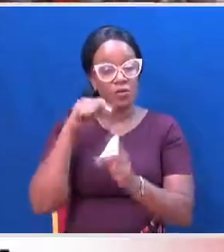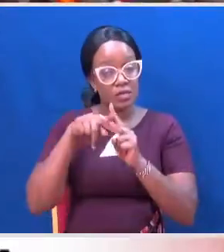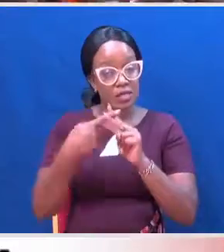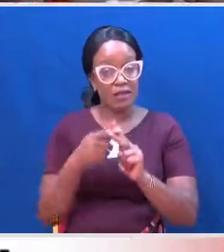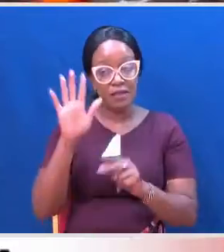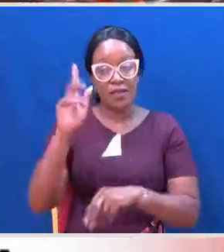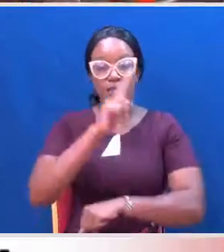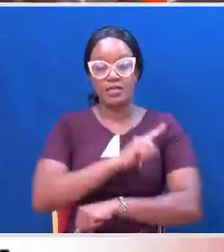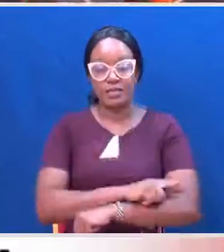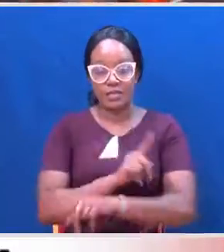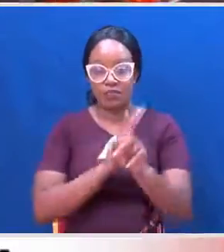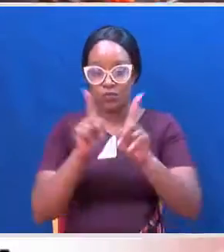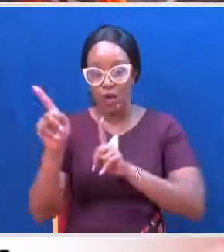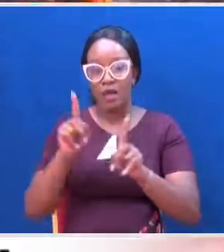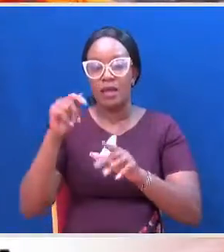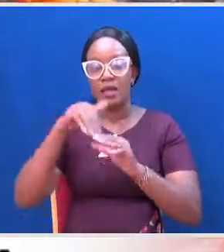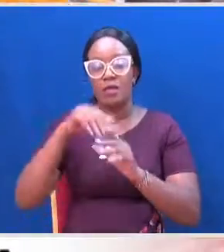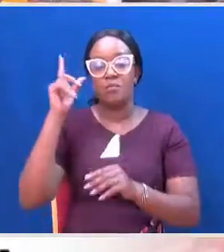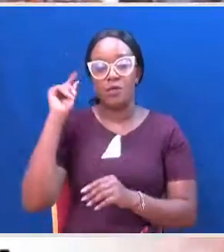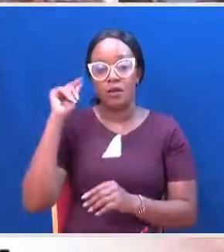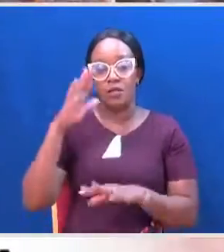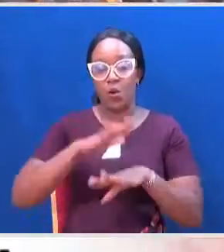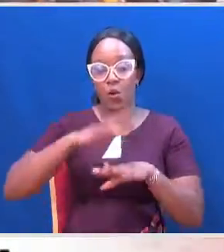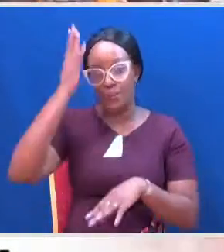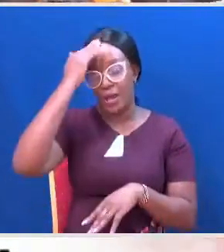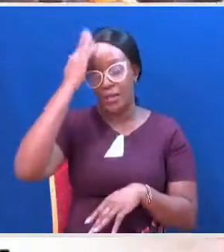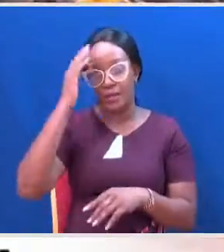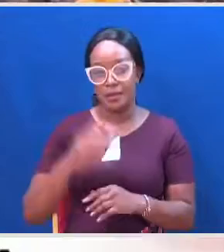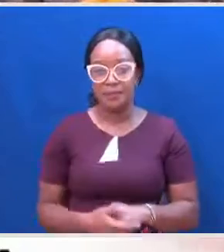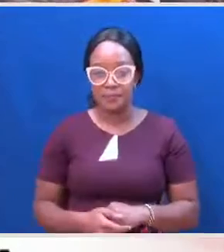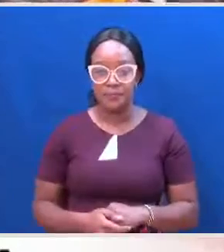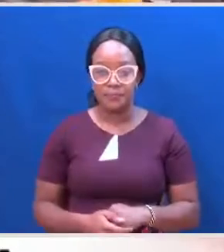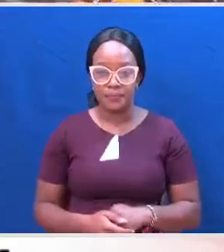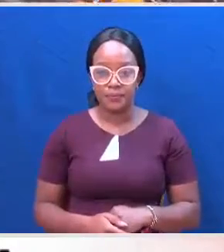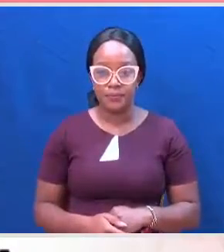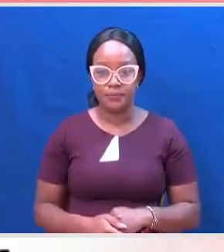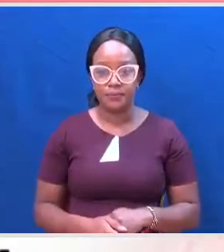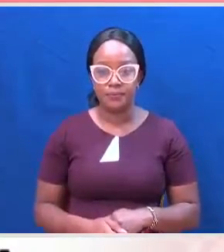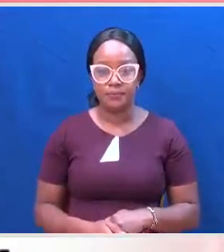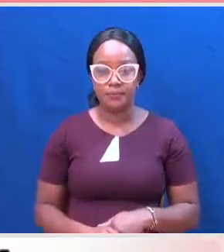tour of the Coast region Monday. Ruth Mulandi, TV 47.